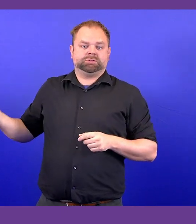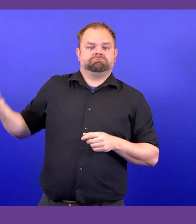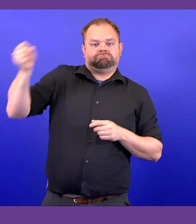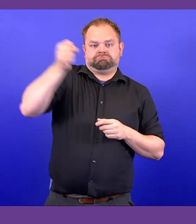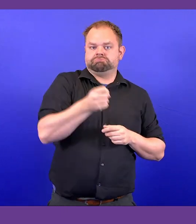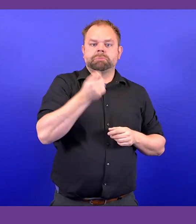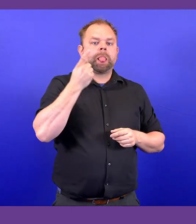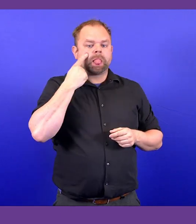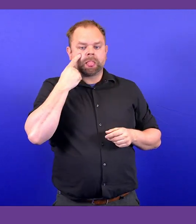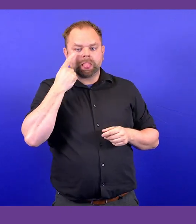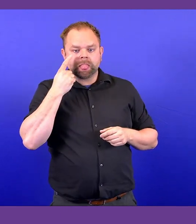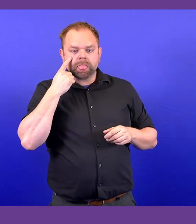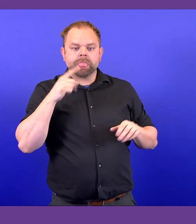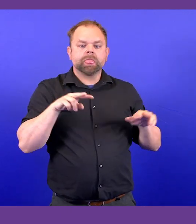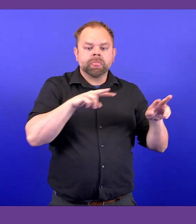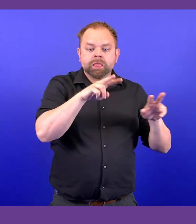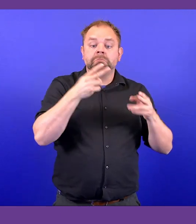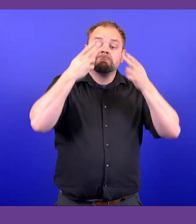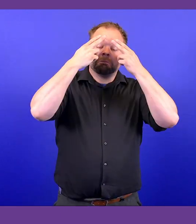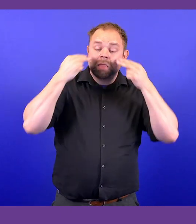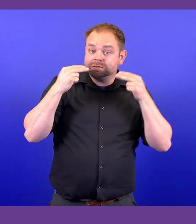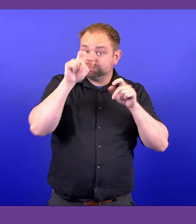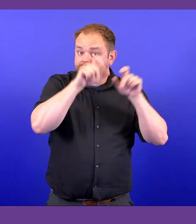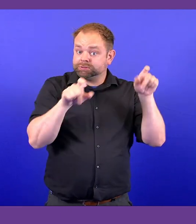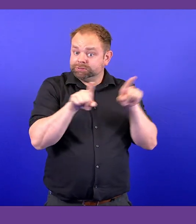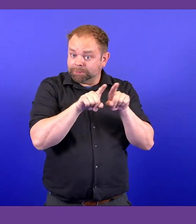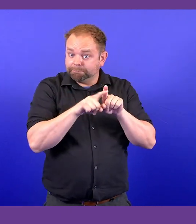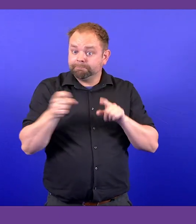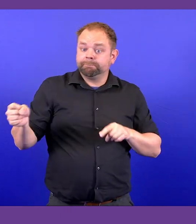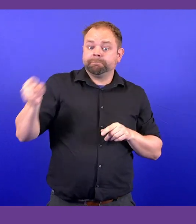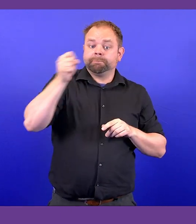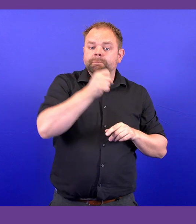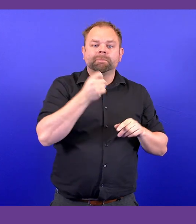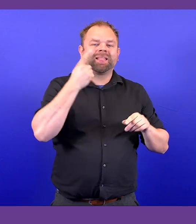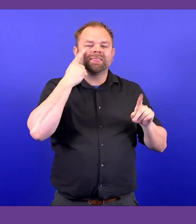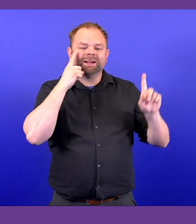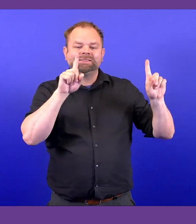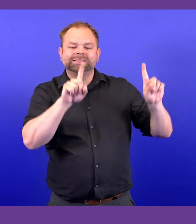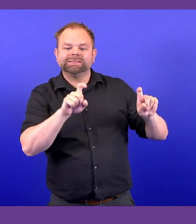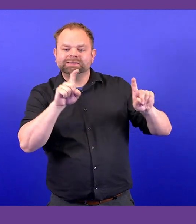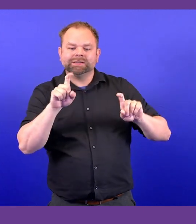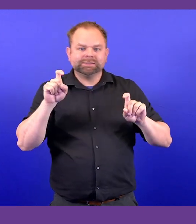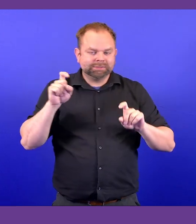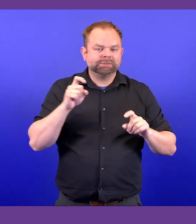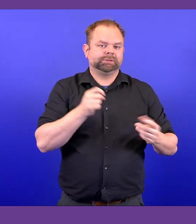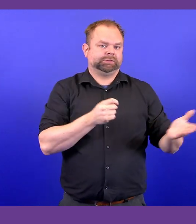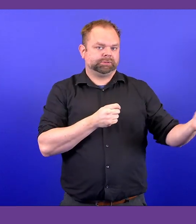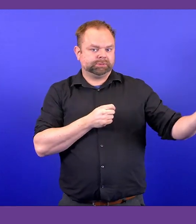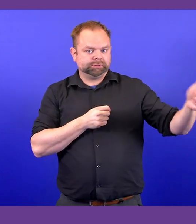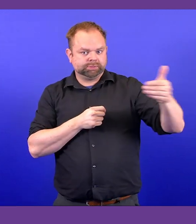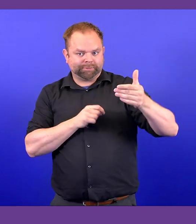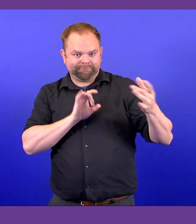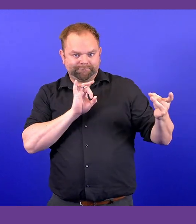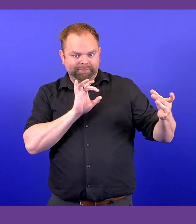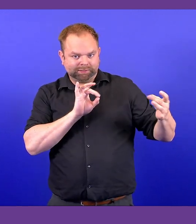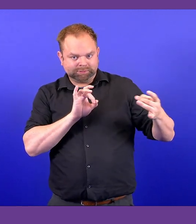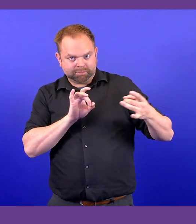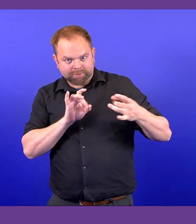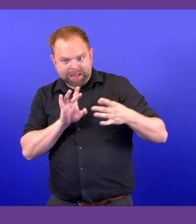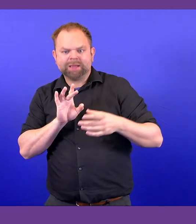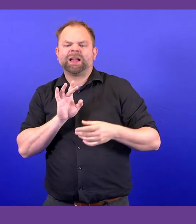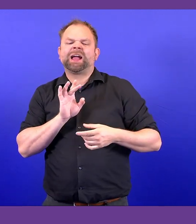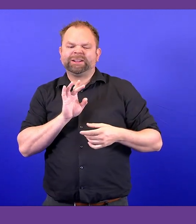most suitable for passengers with special needs. So these kind of good practices will be again shared